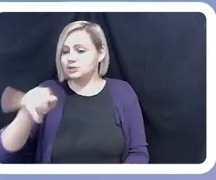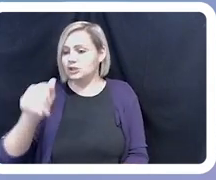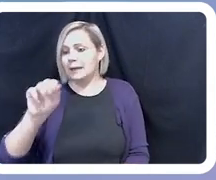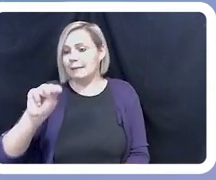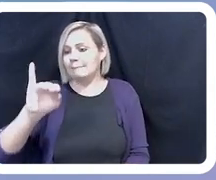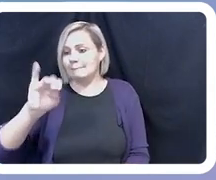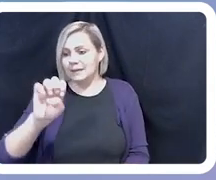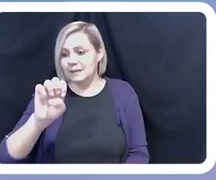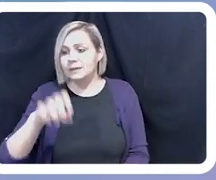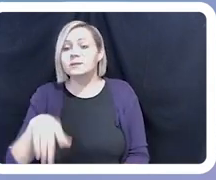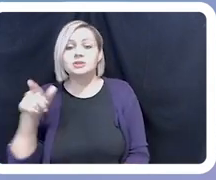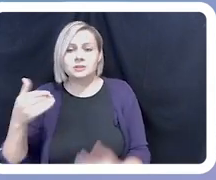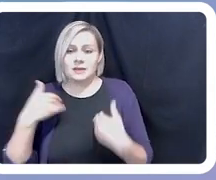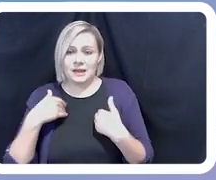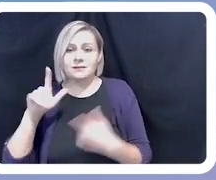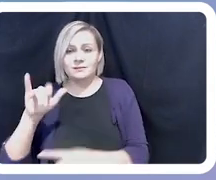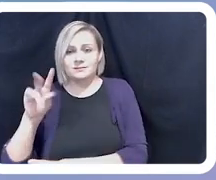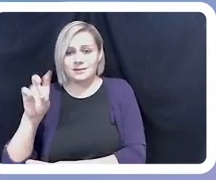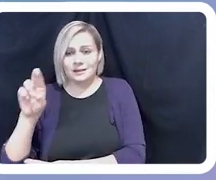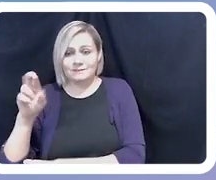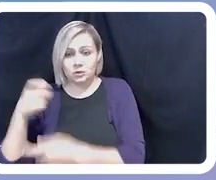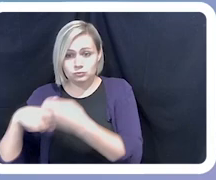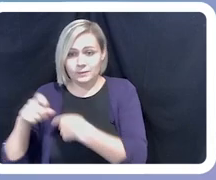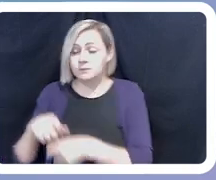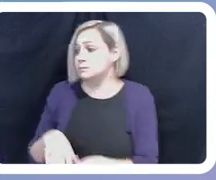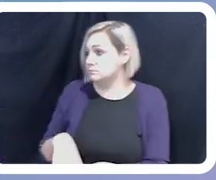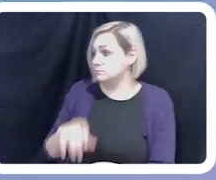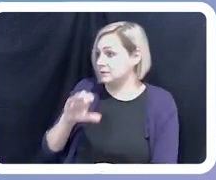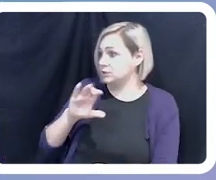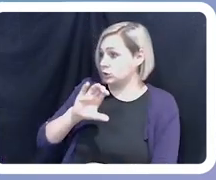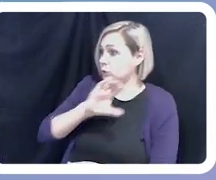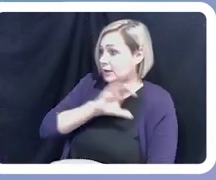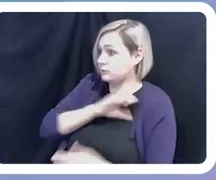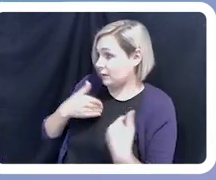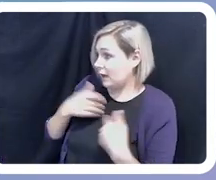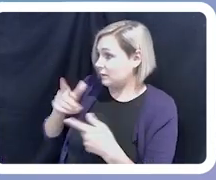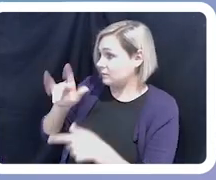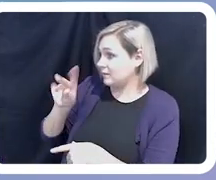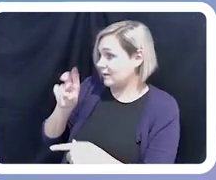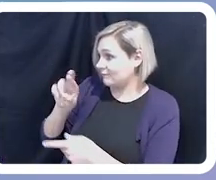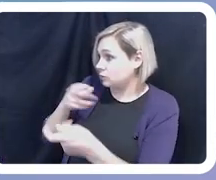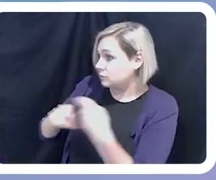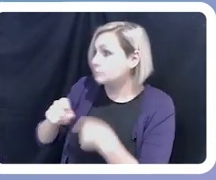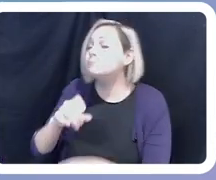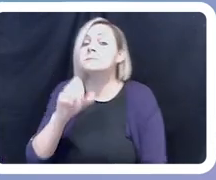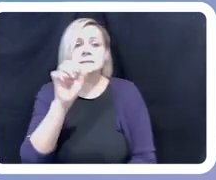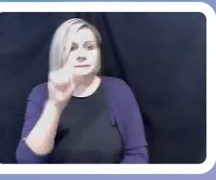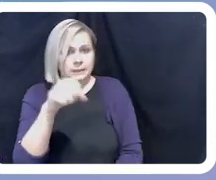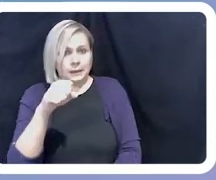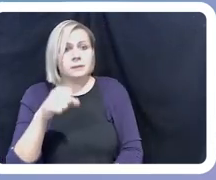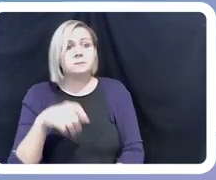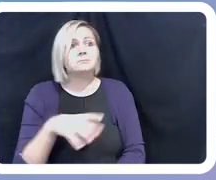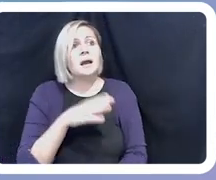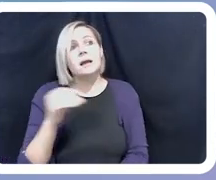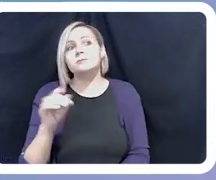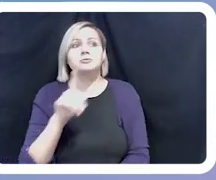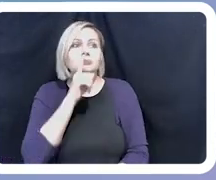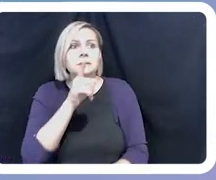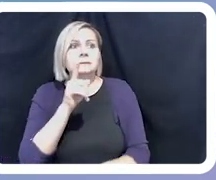Clavner that did a liver transplant. She had a liver transplant? Yes. Yes. Okay. And it was